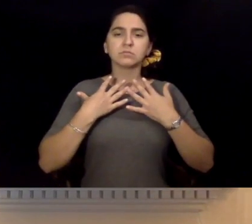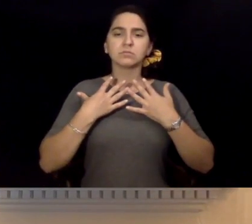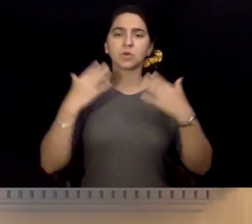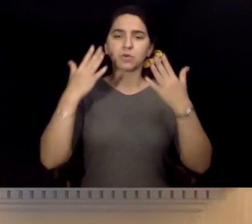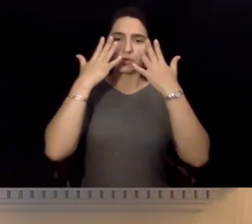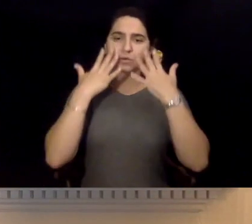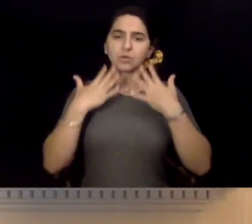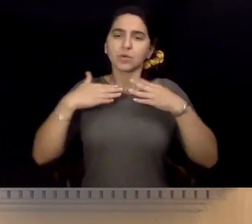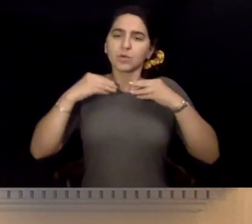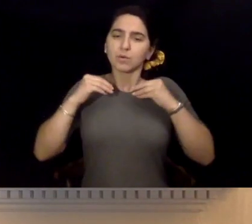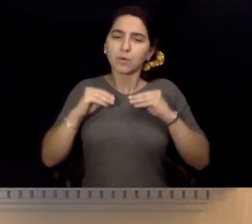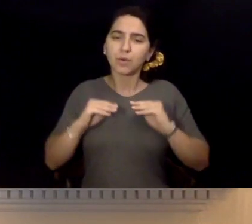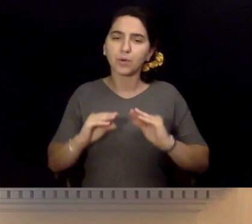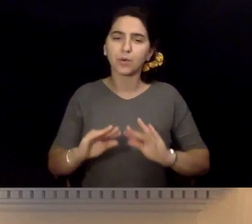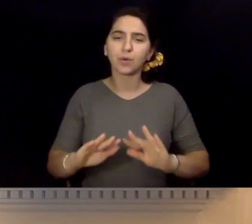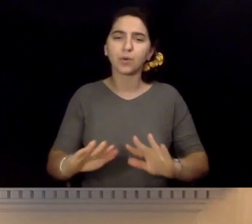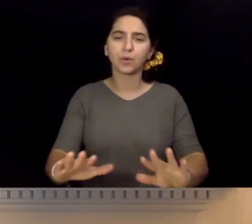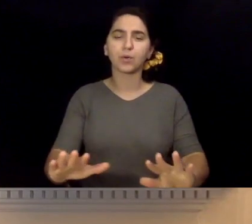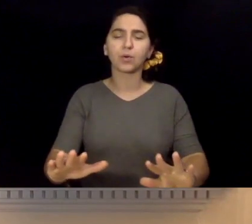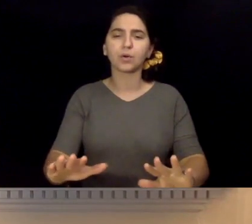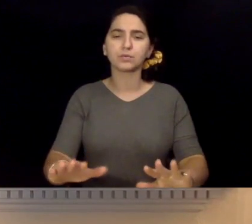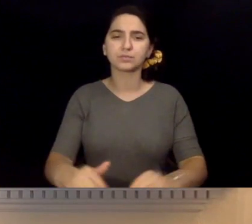breathe out your grief,